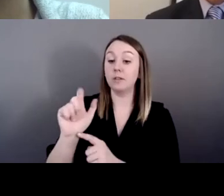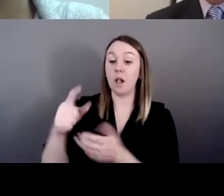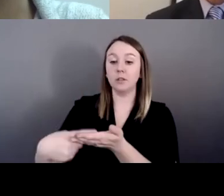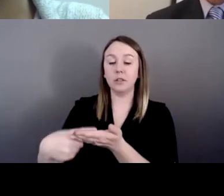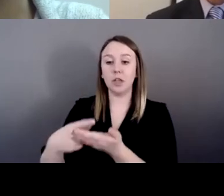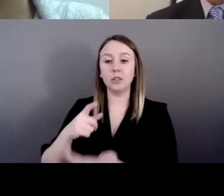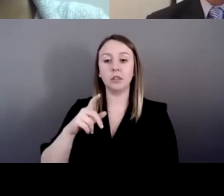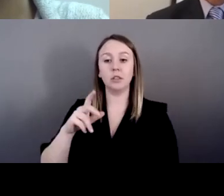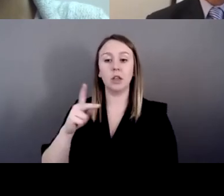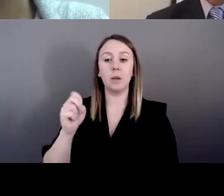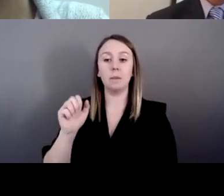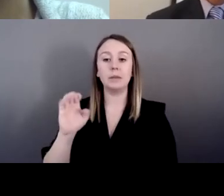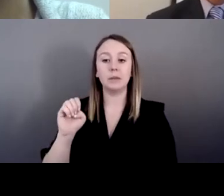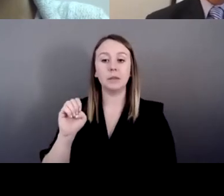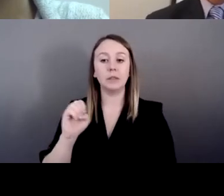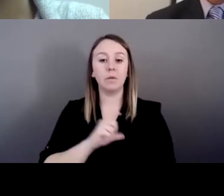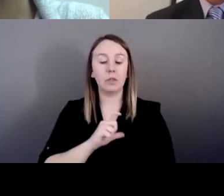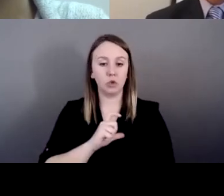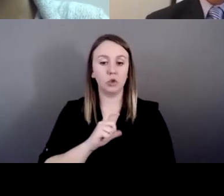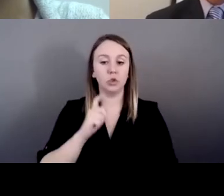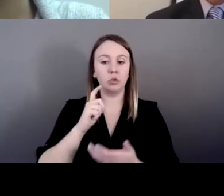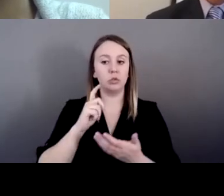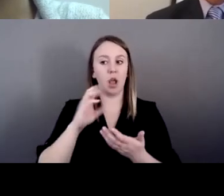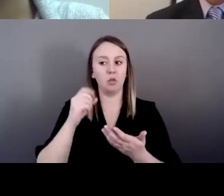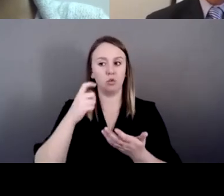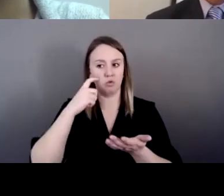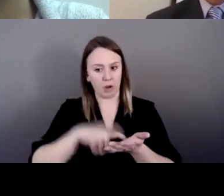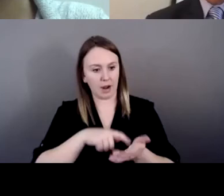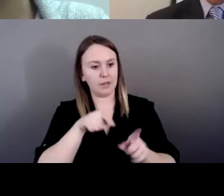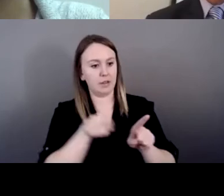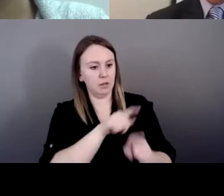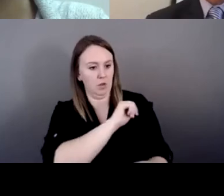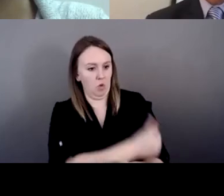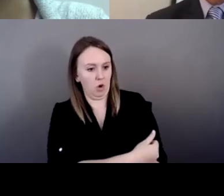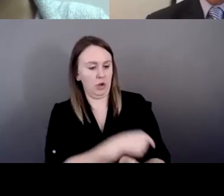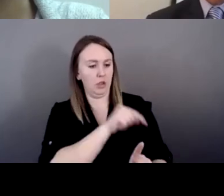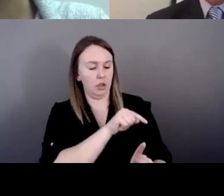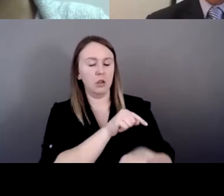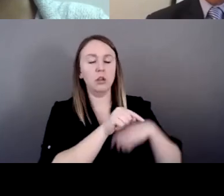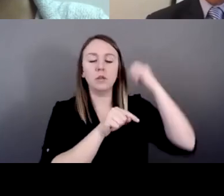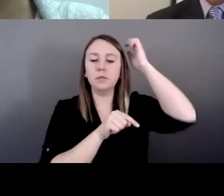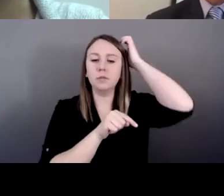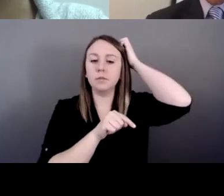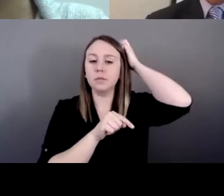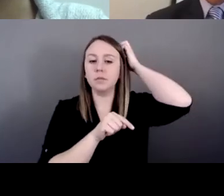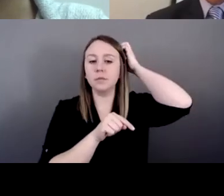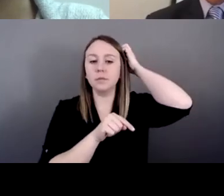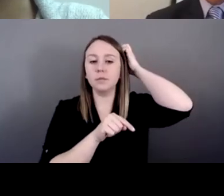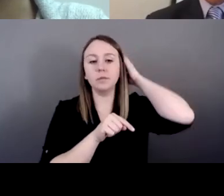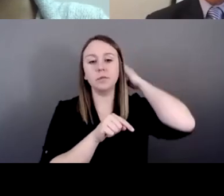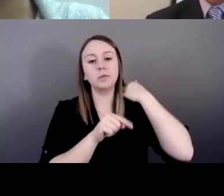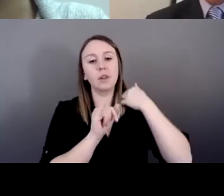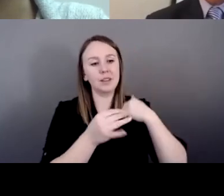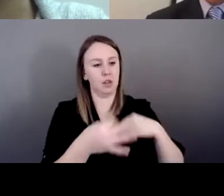thing, because all tribes are, and Ernie talked about this a little bit too, it's like most tribes do